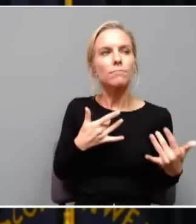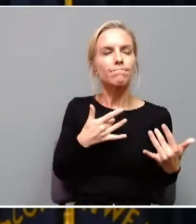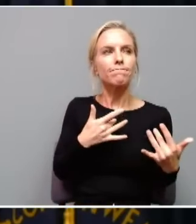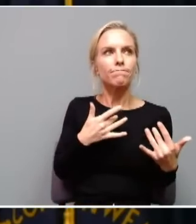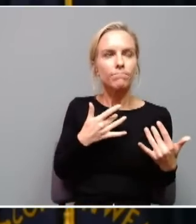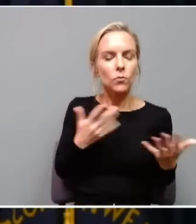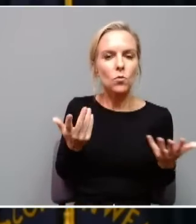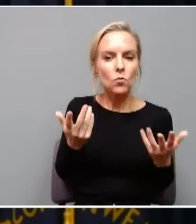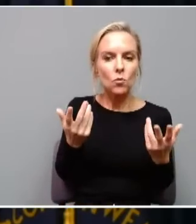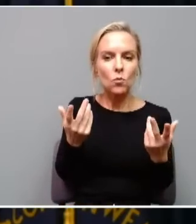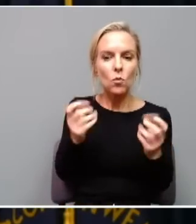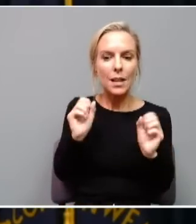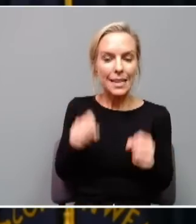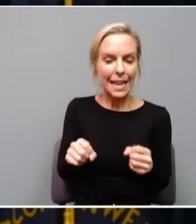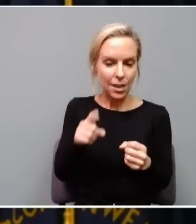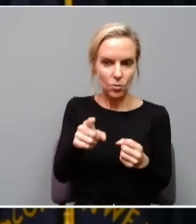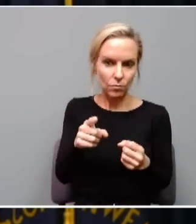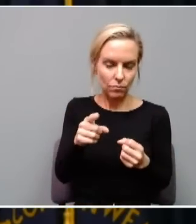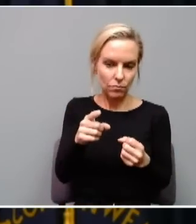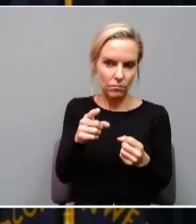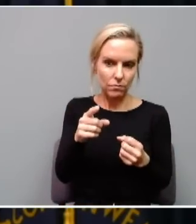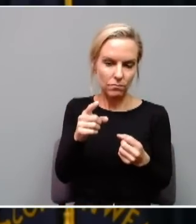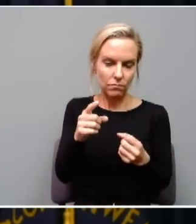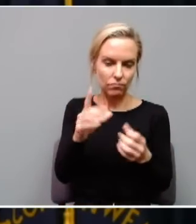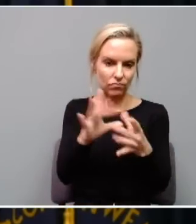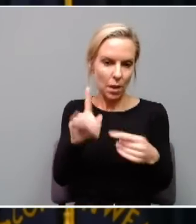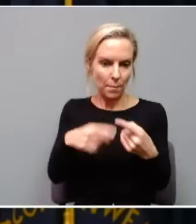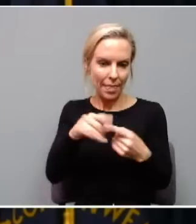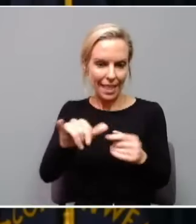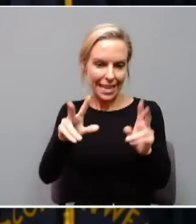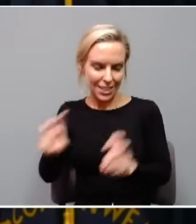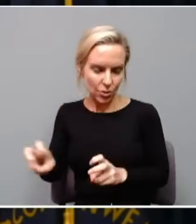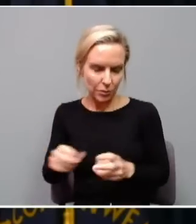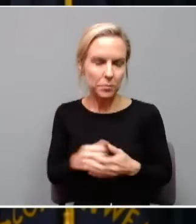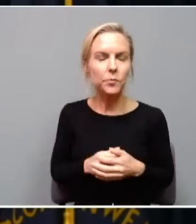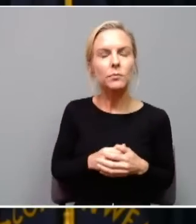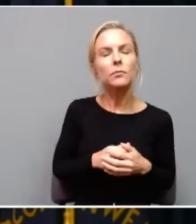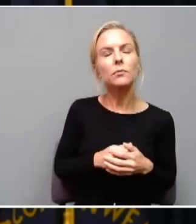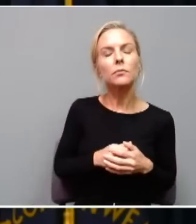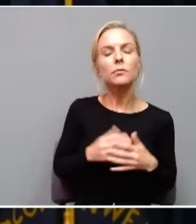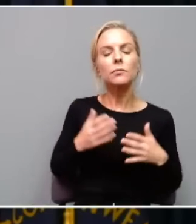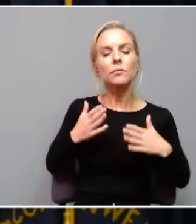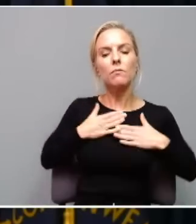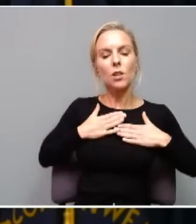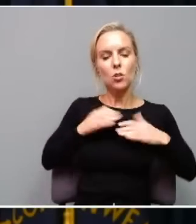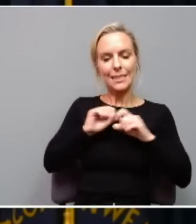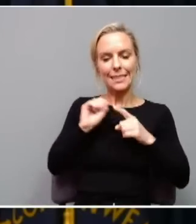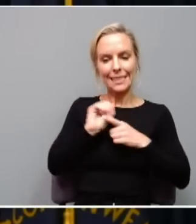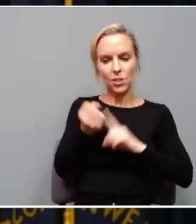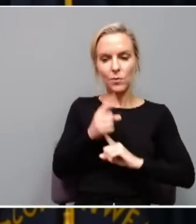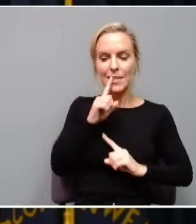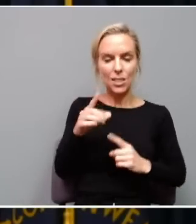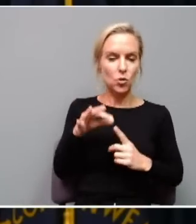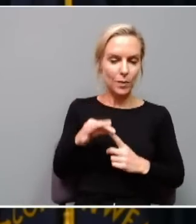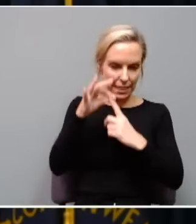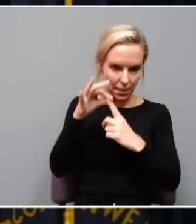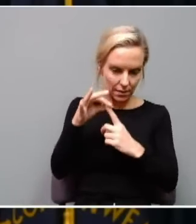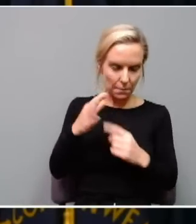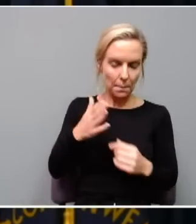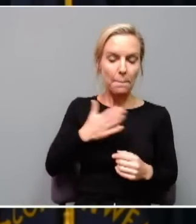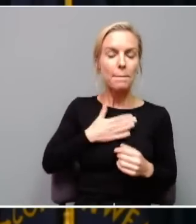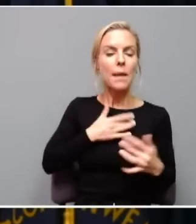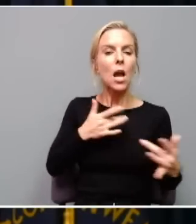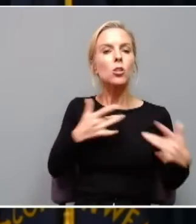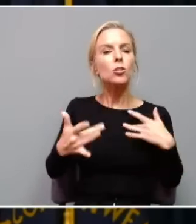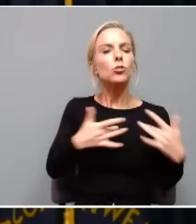color can you provide to that issue? Well, I think our situation is unique, and so my concerns aren't as